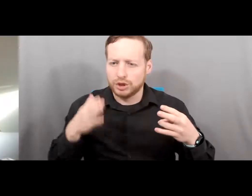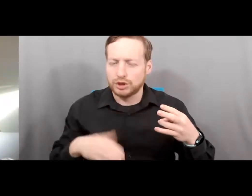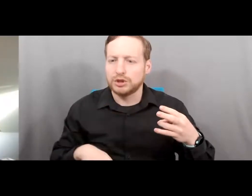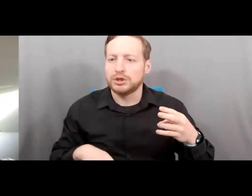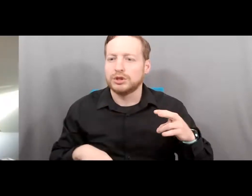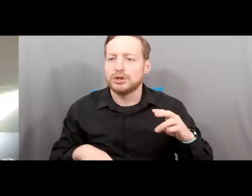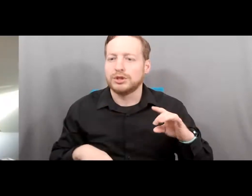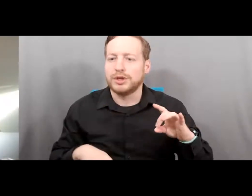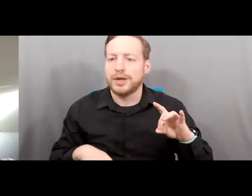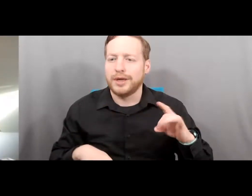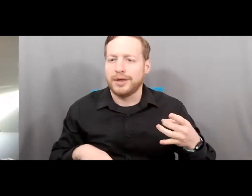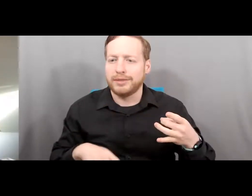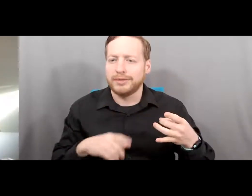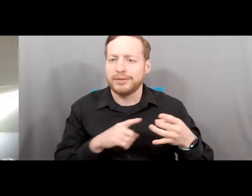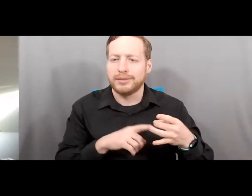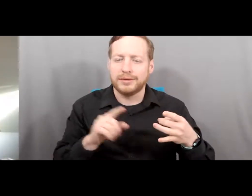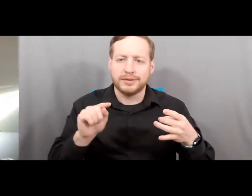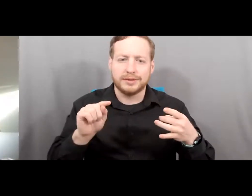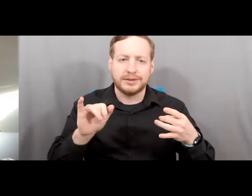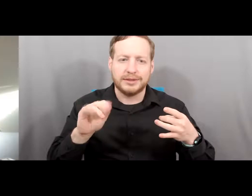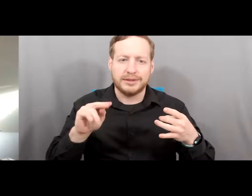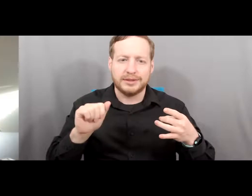one of the commissioners.